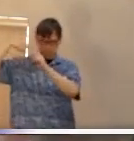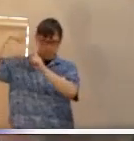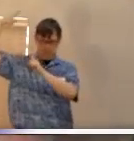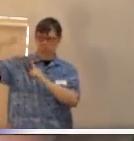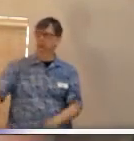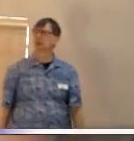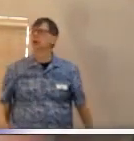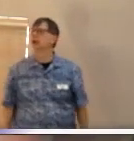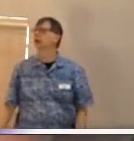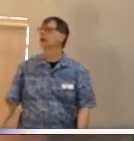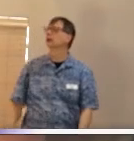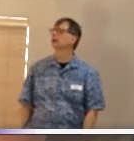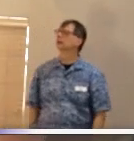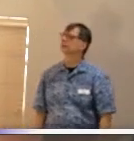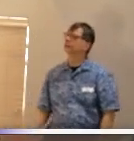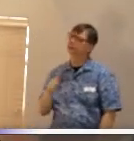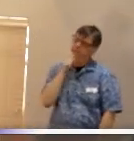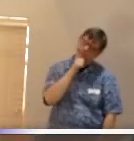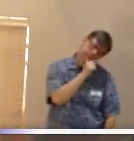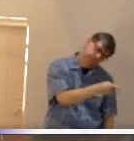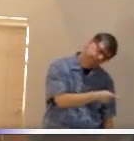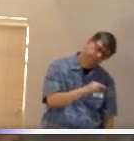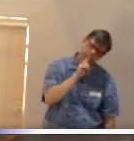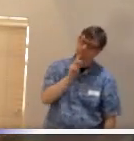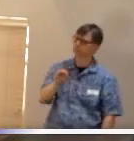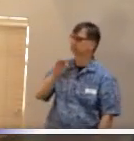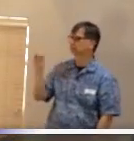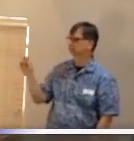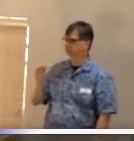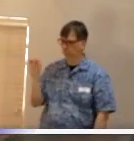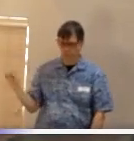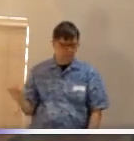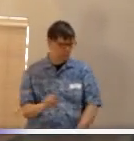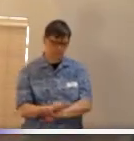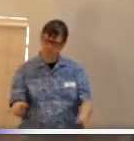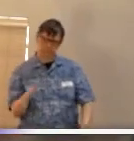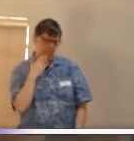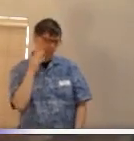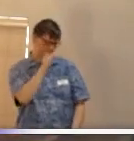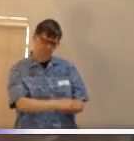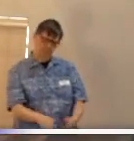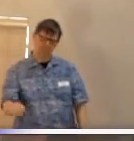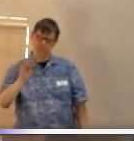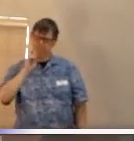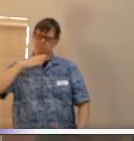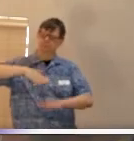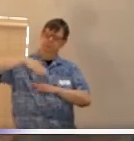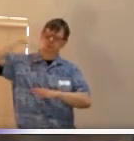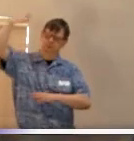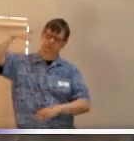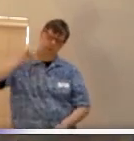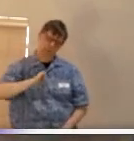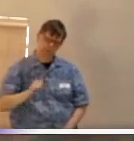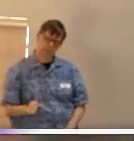Asha Namaswamy, and she was talking about chakras. Now, I am not an expert on chakras. Most of you might know more than that about me,